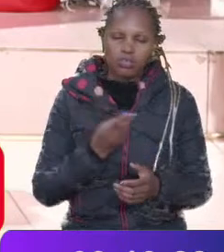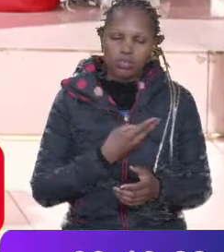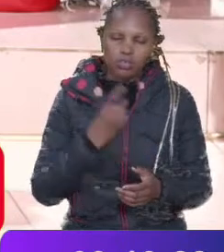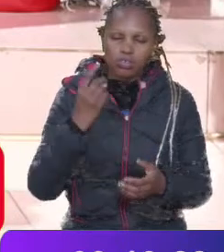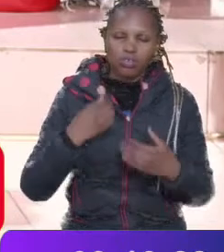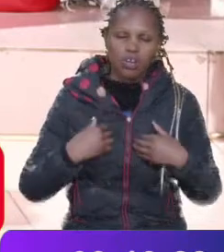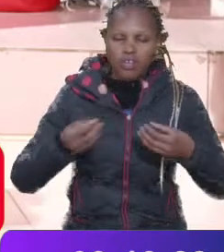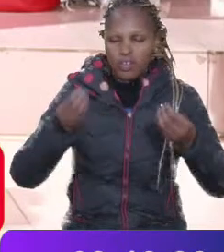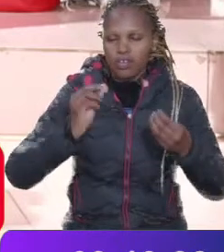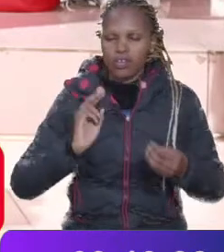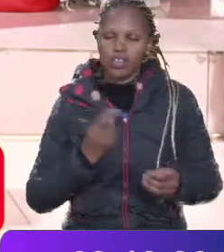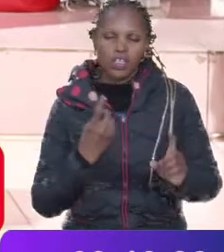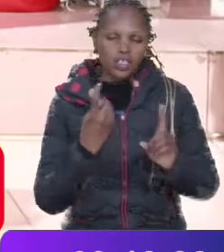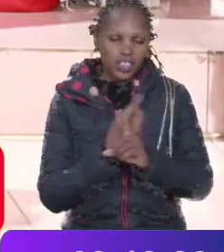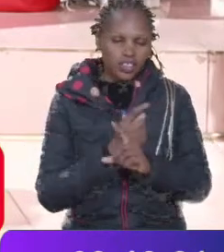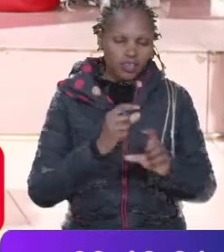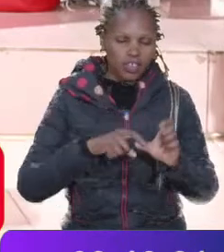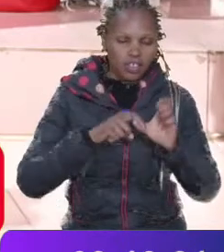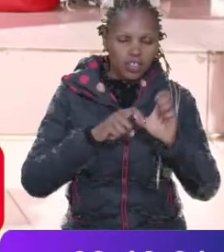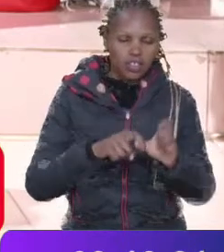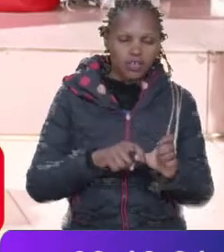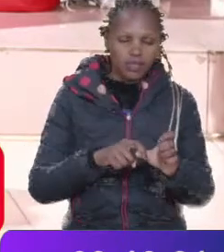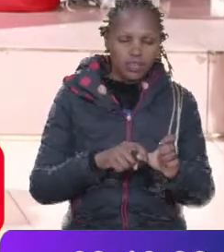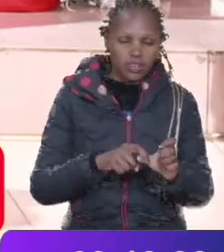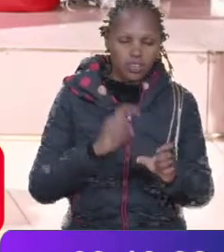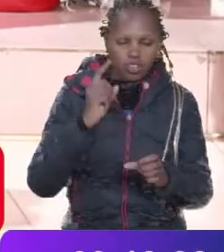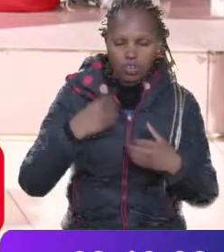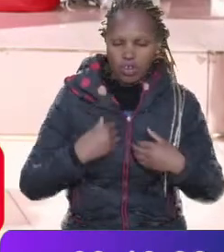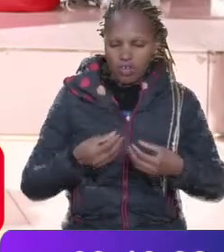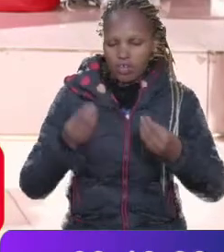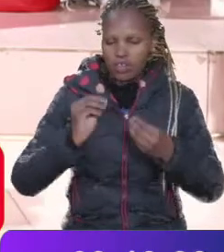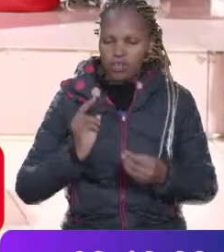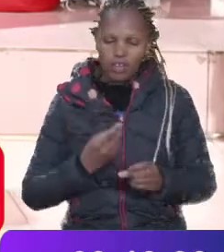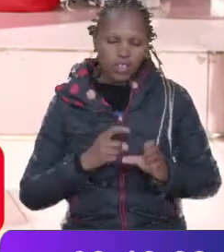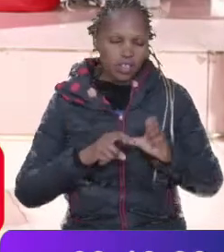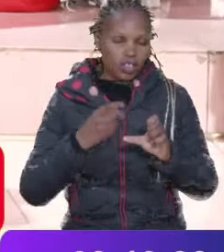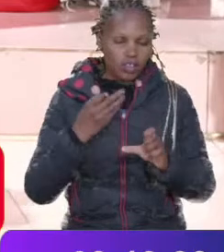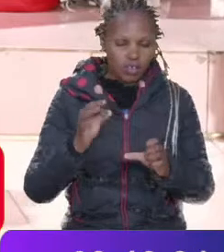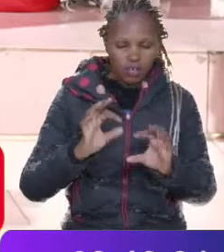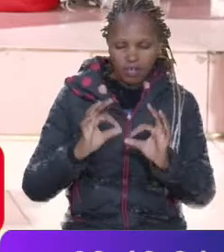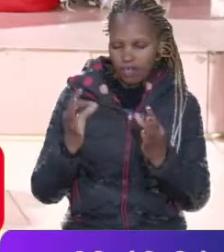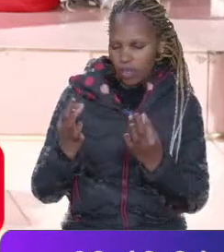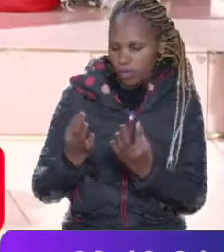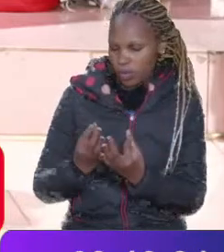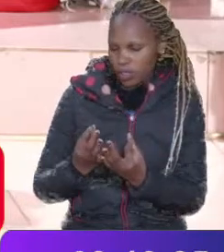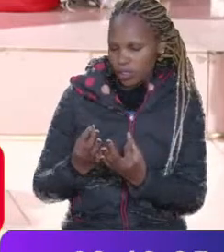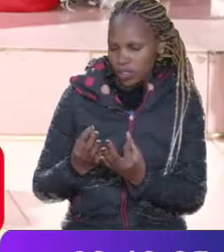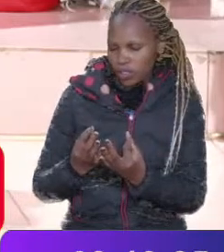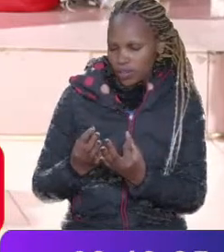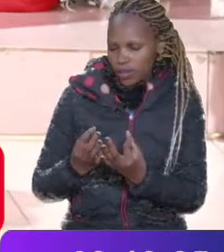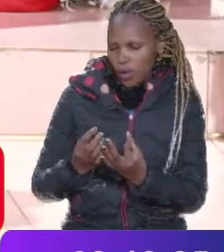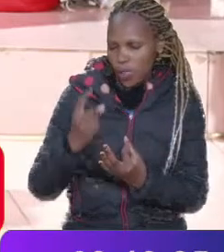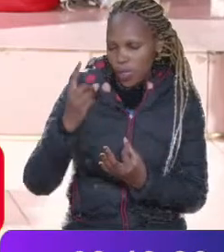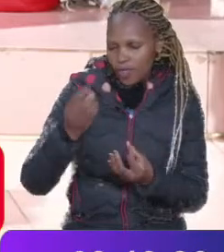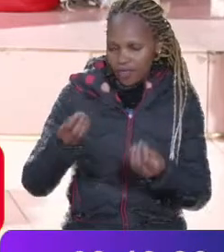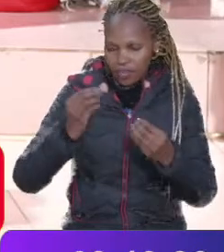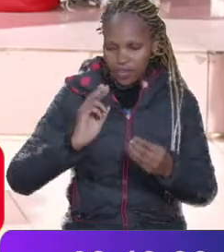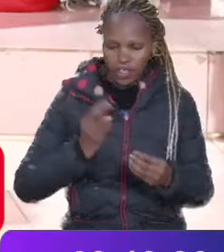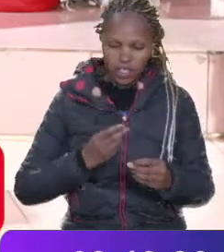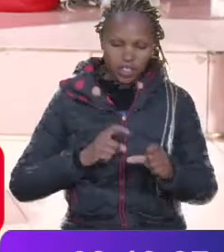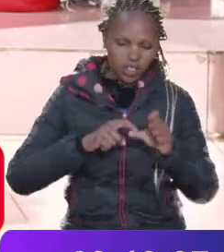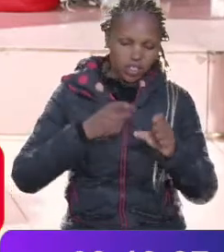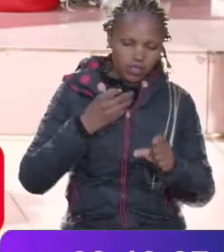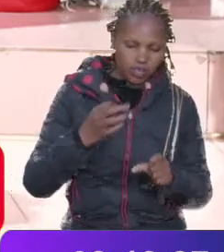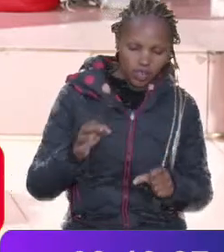You've given us various gifts. You've given us the gift of family. You've given us the gift